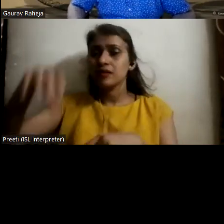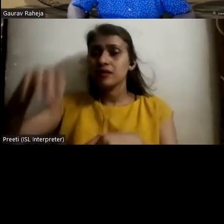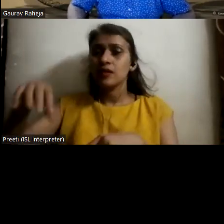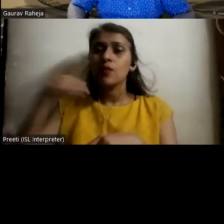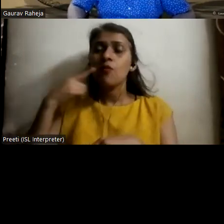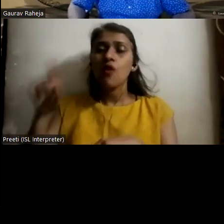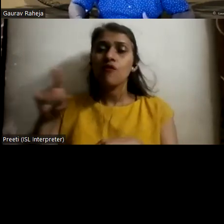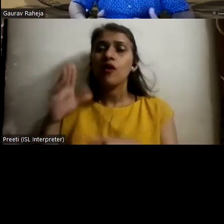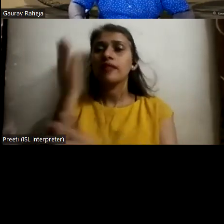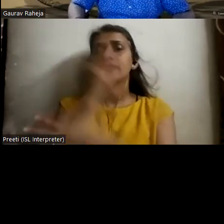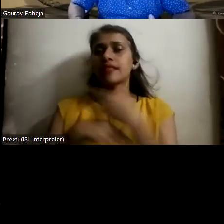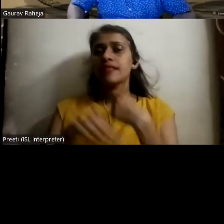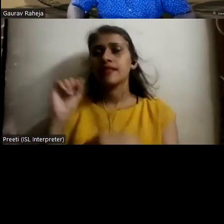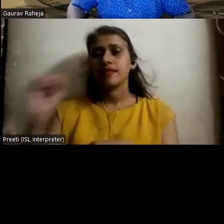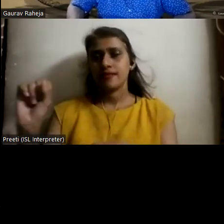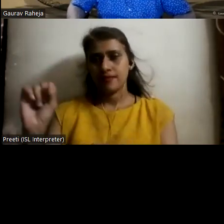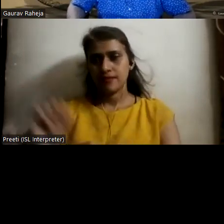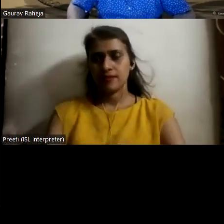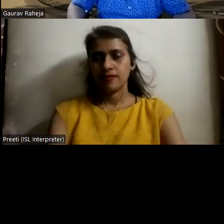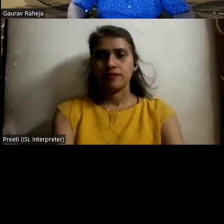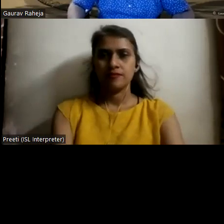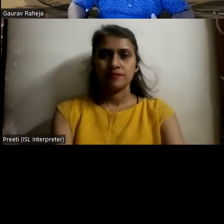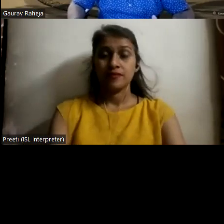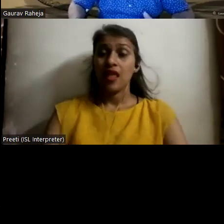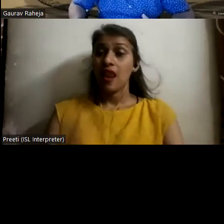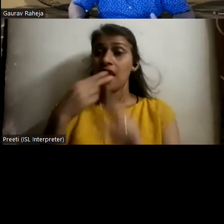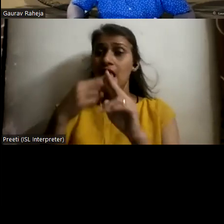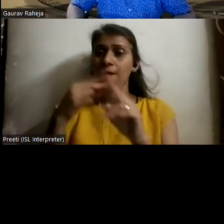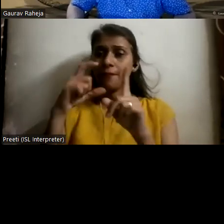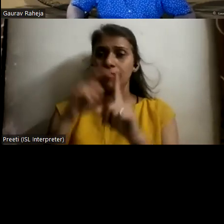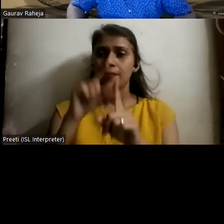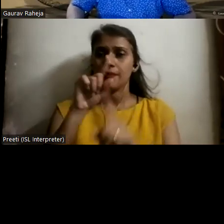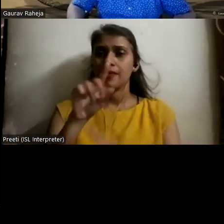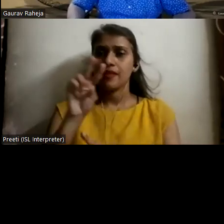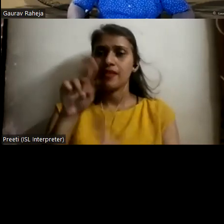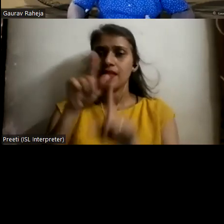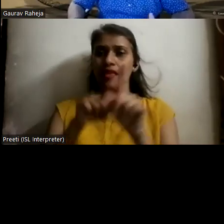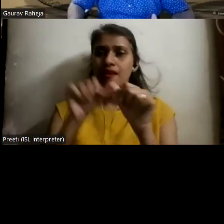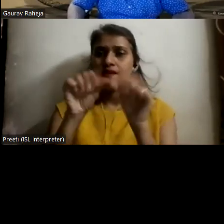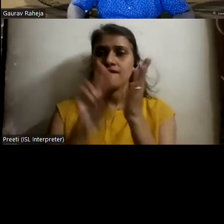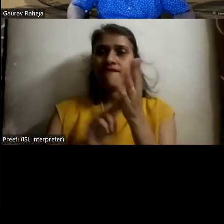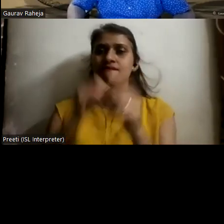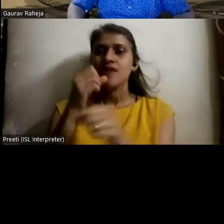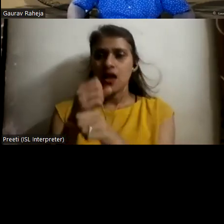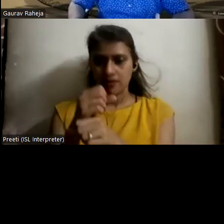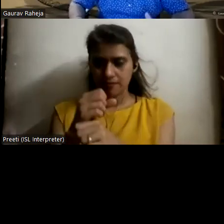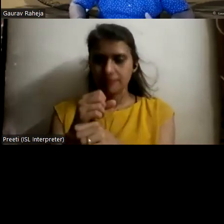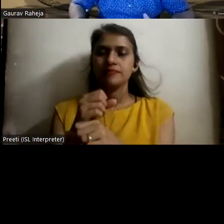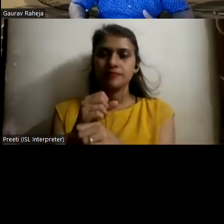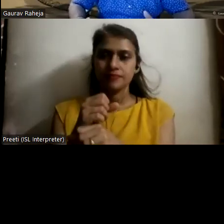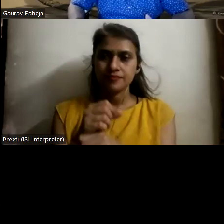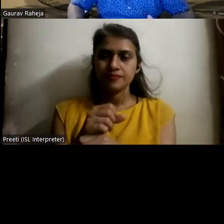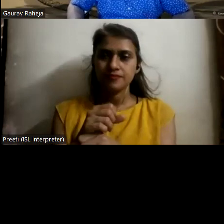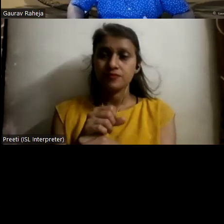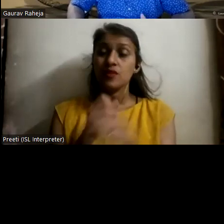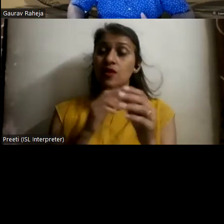liye. Different terminologies have happened. I don't know if anybody amongst you is from Mumbai. Mumbai Railways